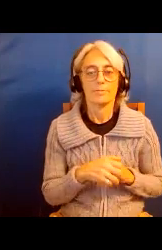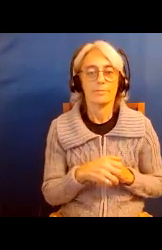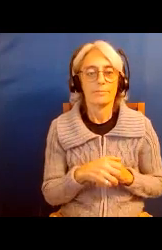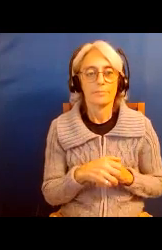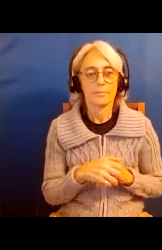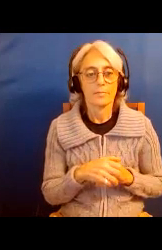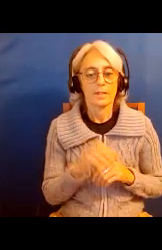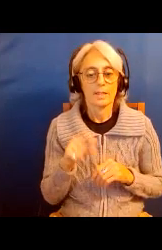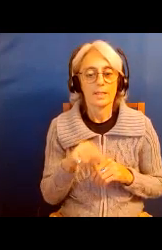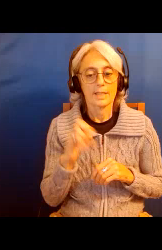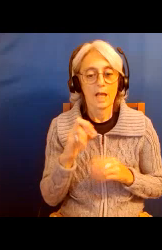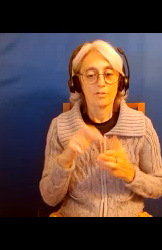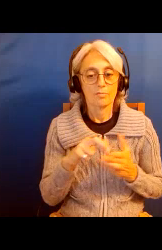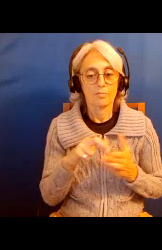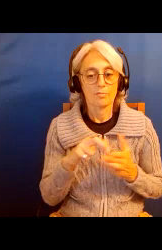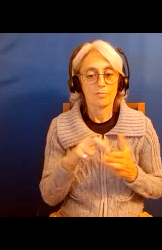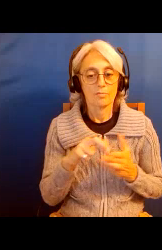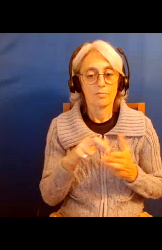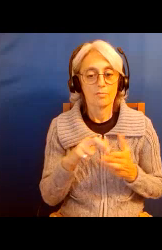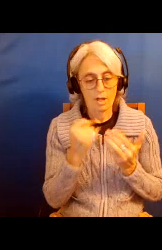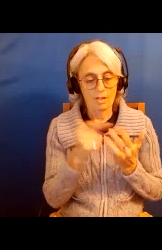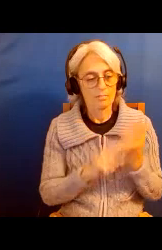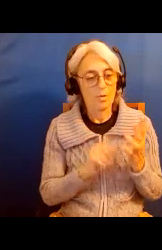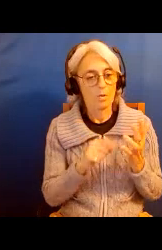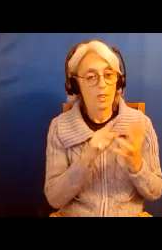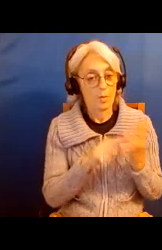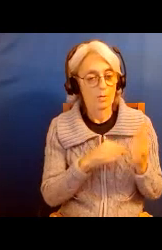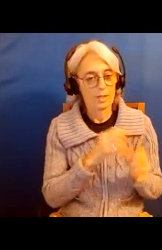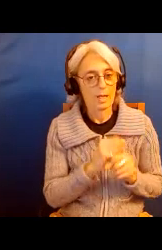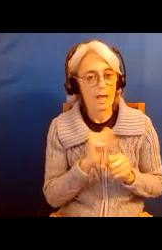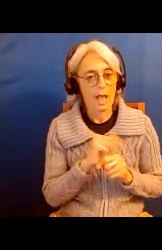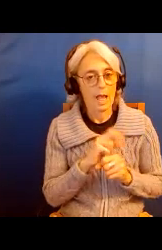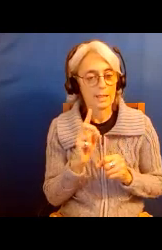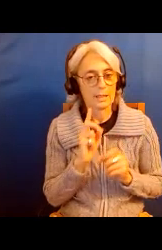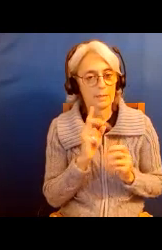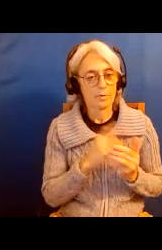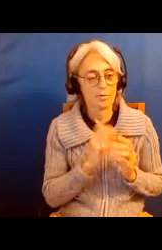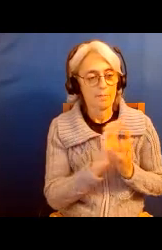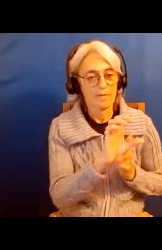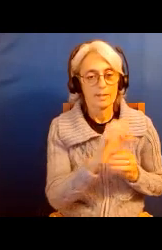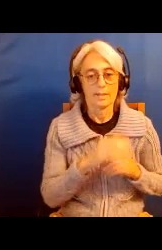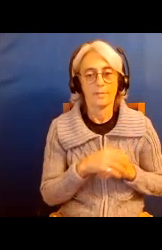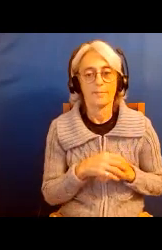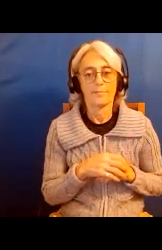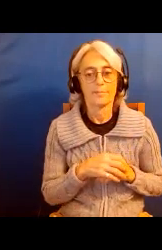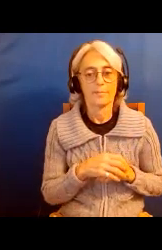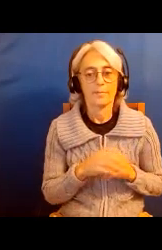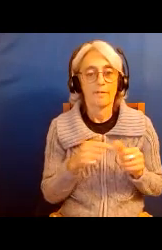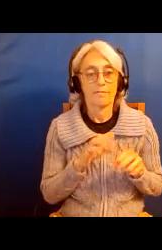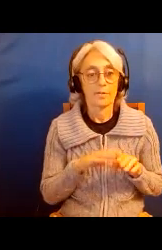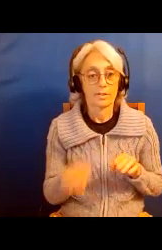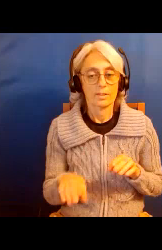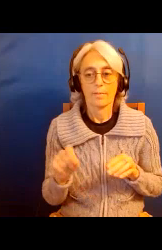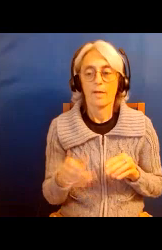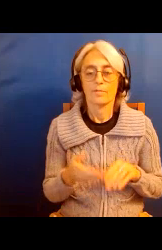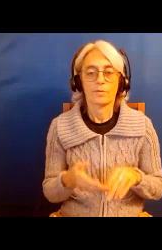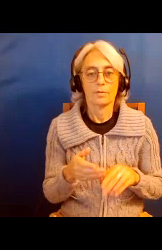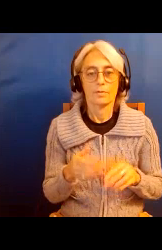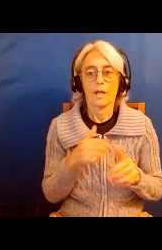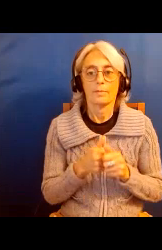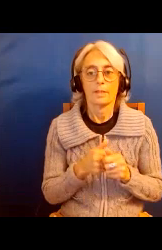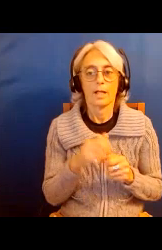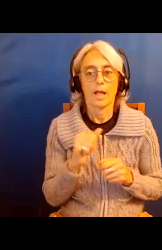statute and regulations are eligible for A&D program funding. As such, the first step was to update A&D